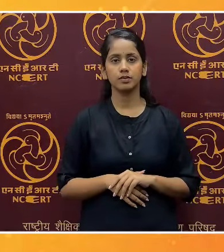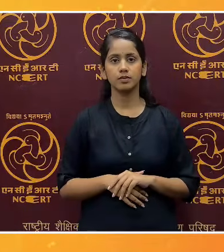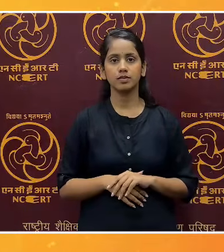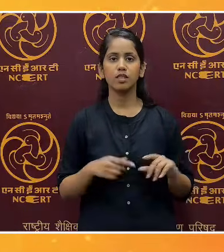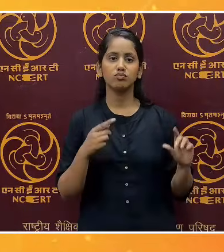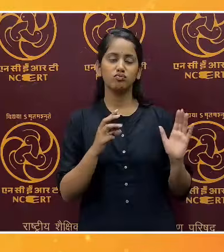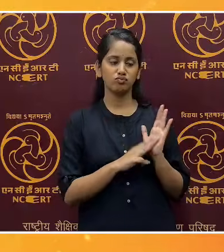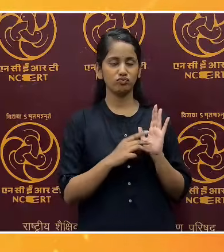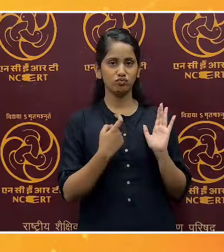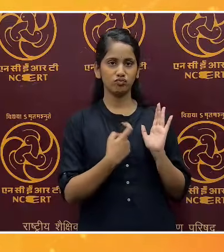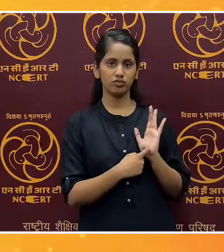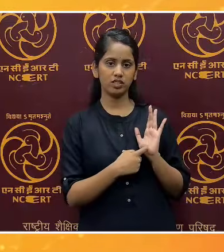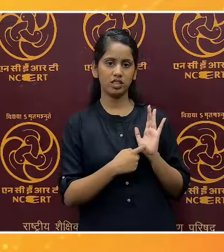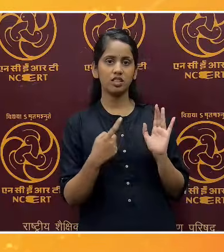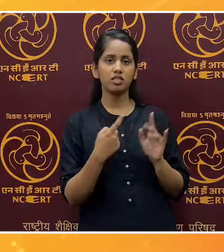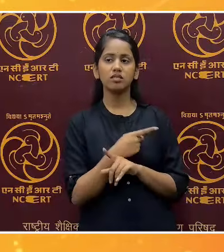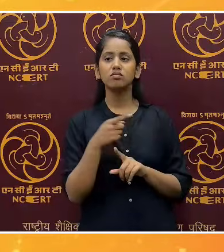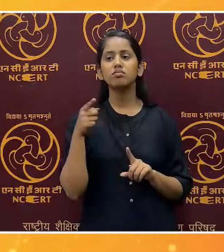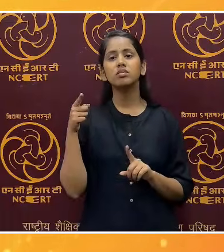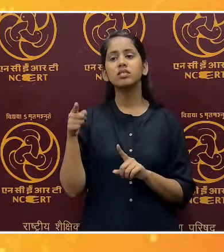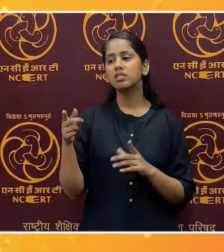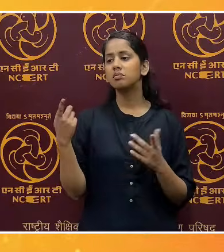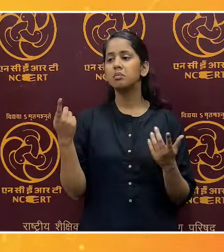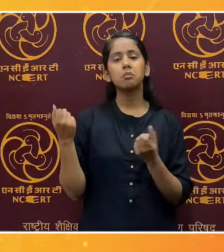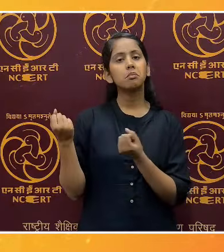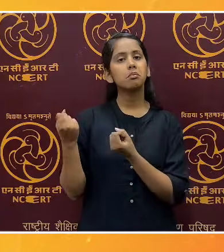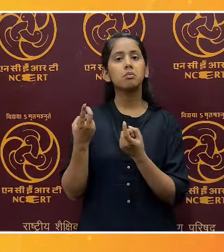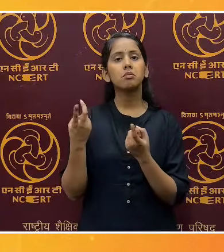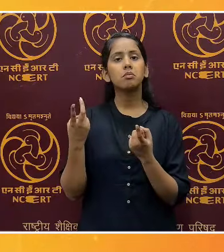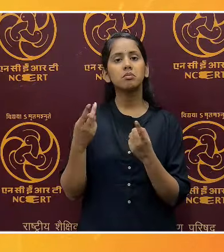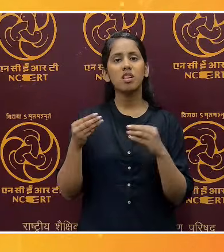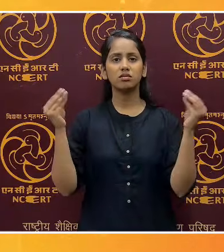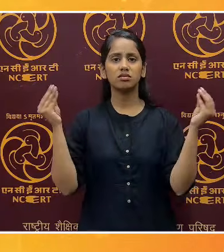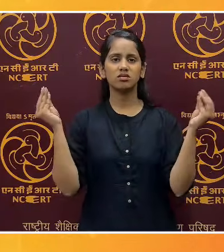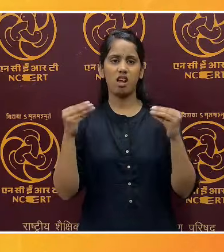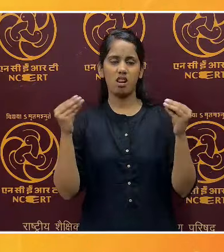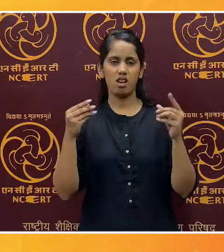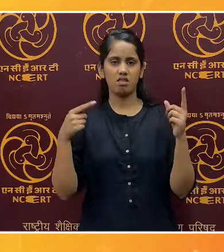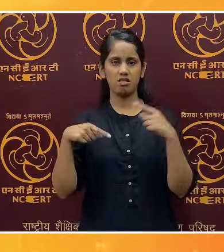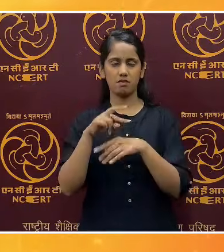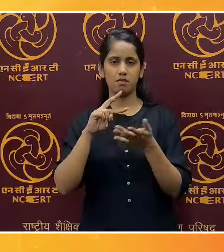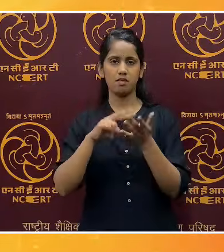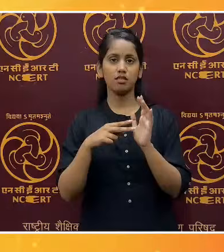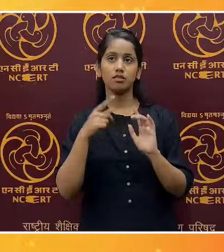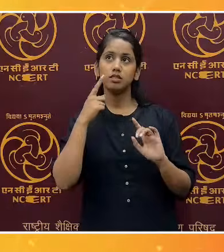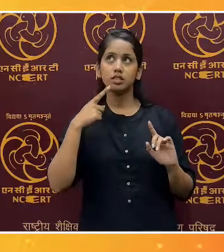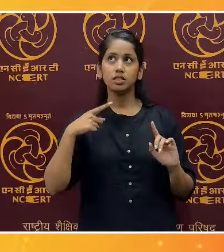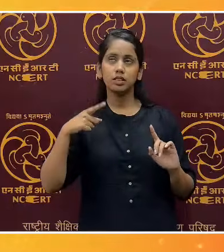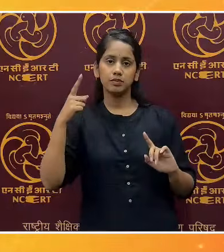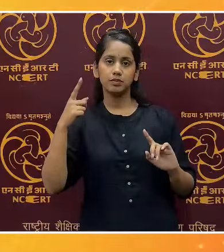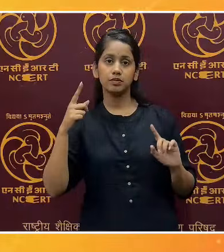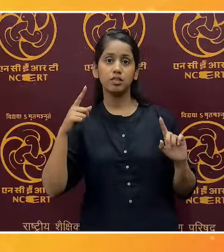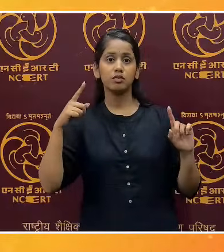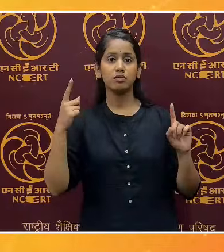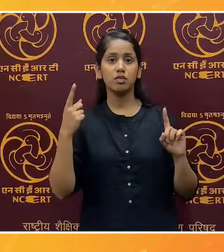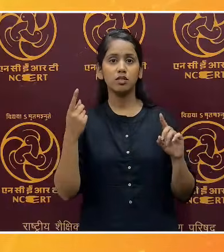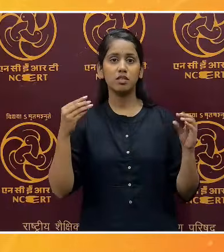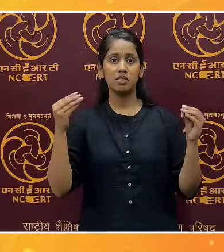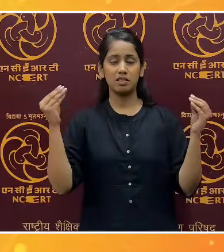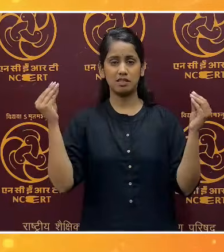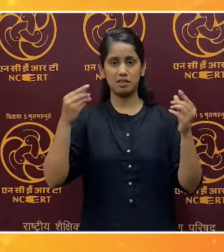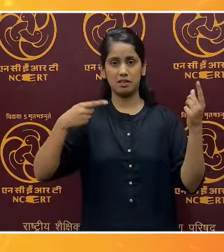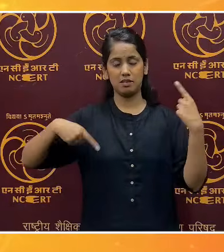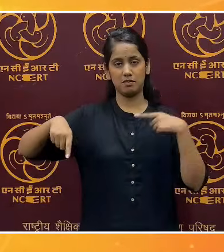Mr. Raven was perched upon a limb, and Reynard the fox looked up at him. For the raven held in